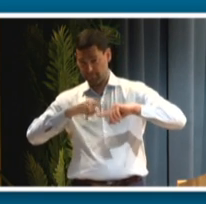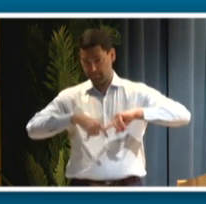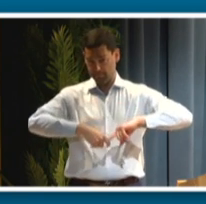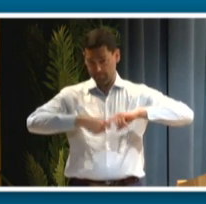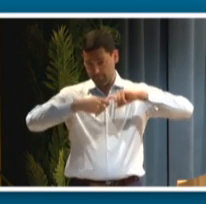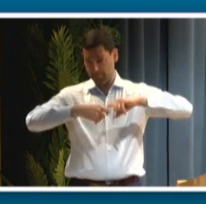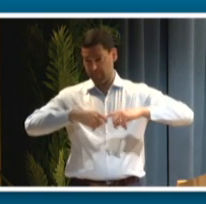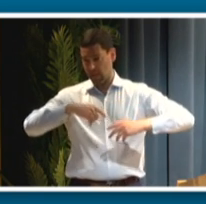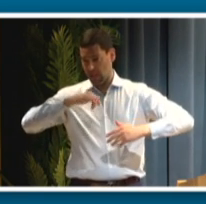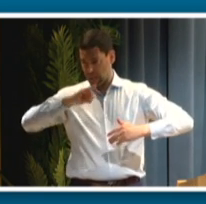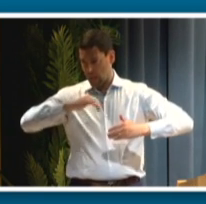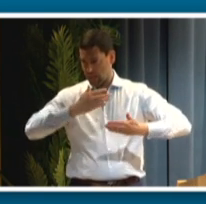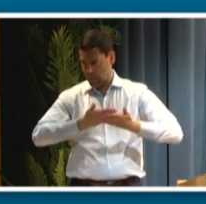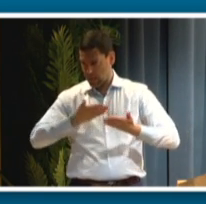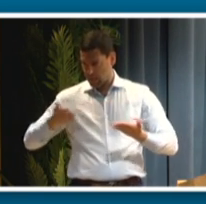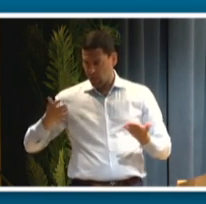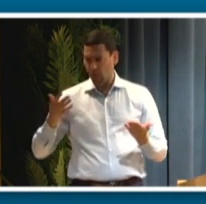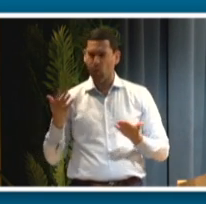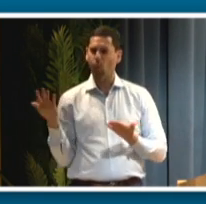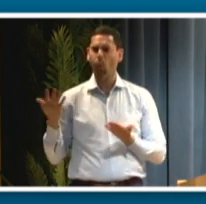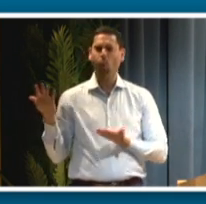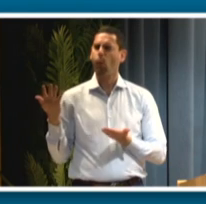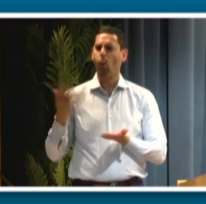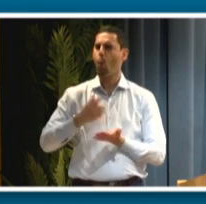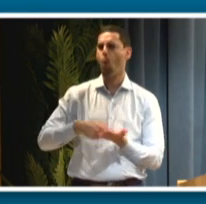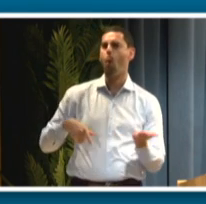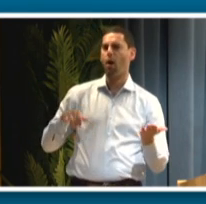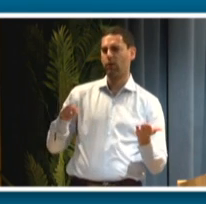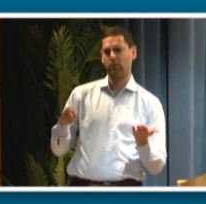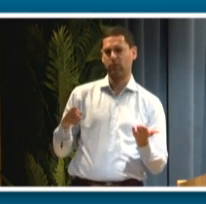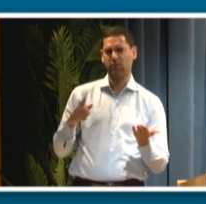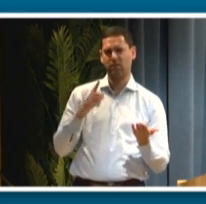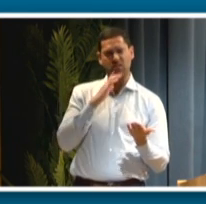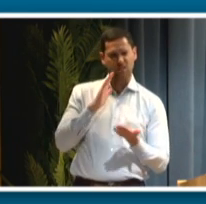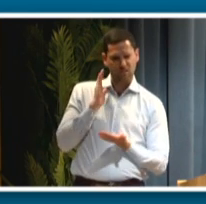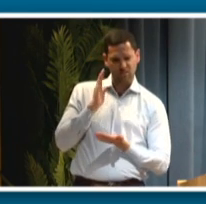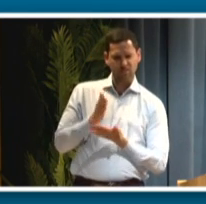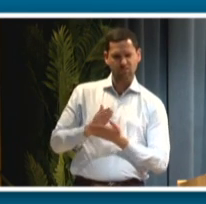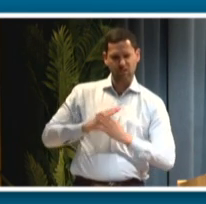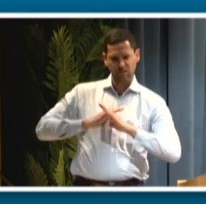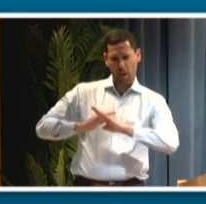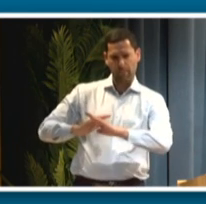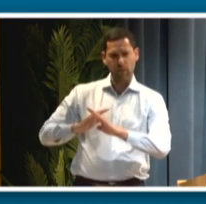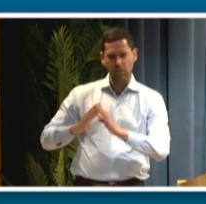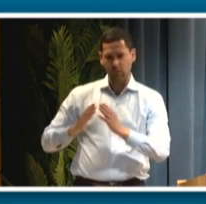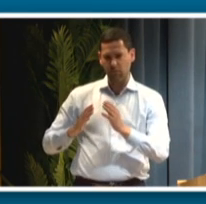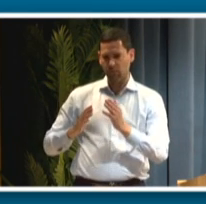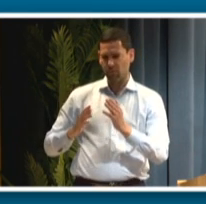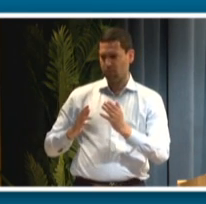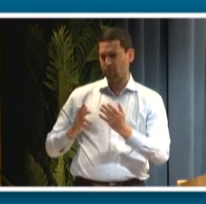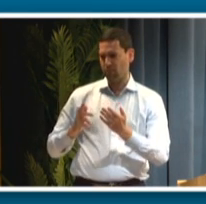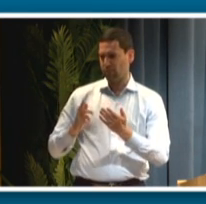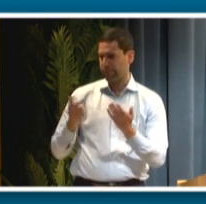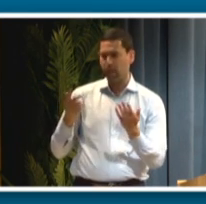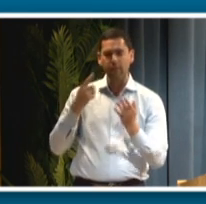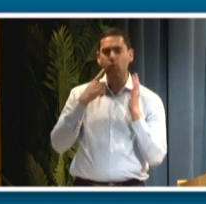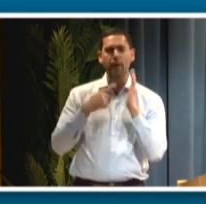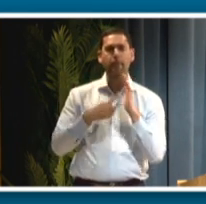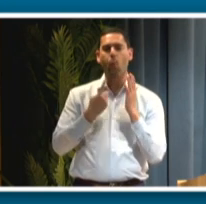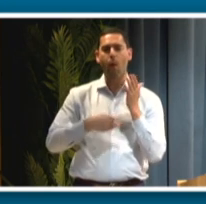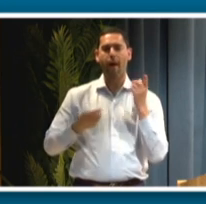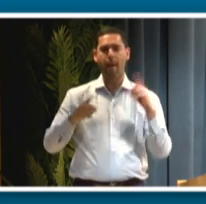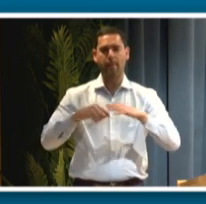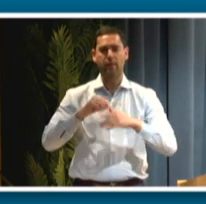notice maybe stops the magic of what was happening in your global studies class, where there was that moment